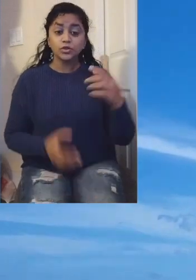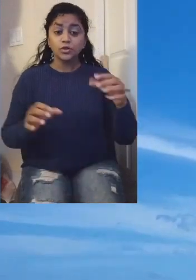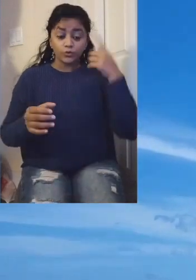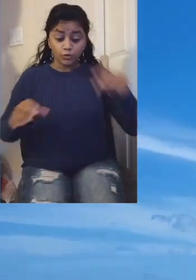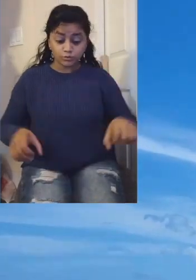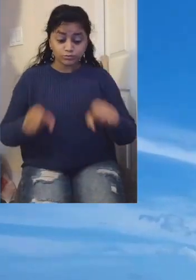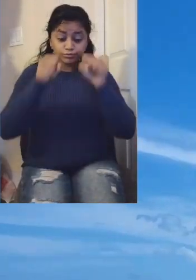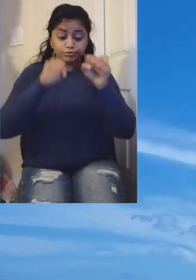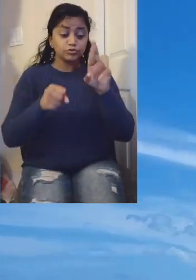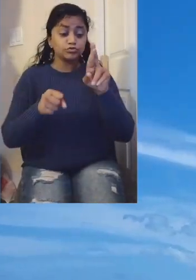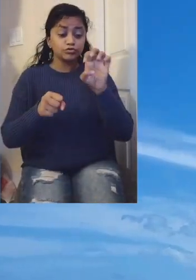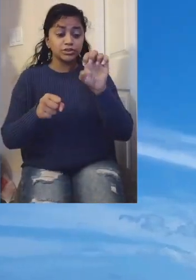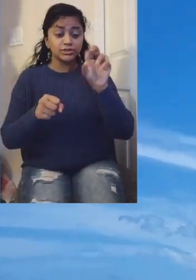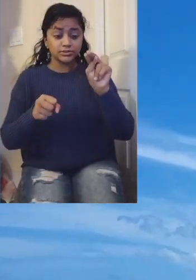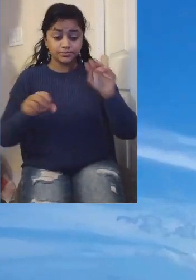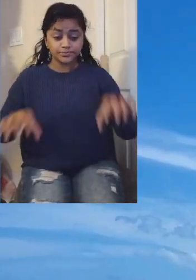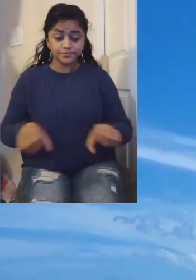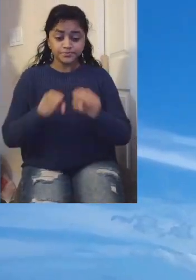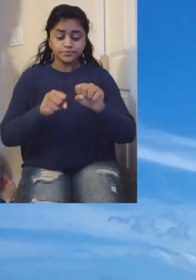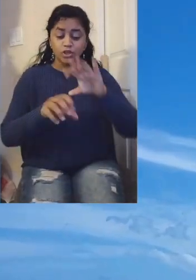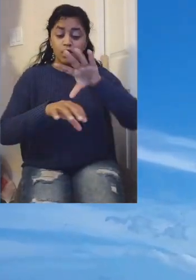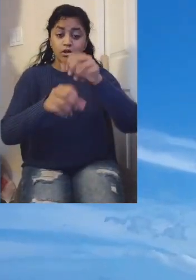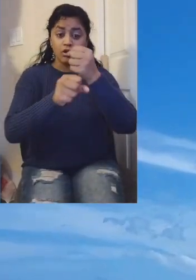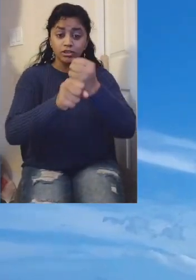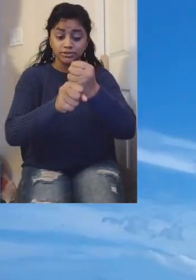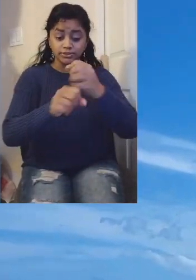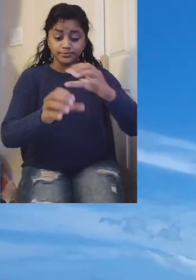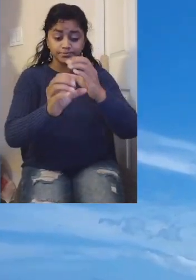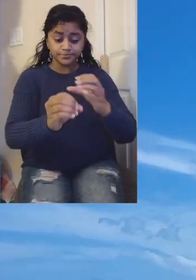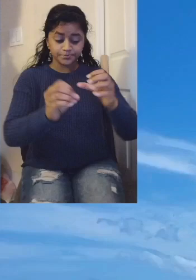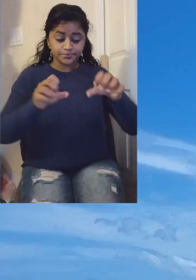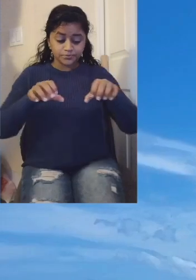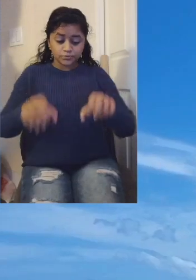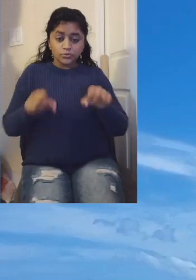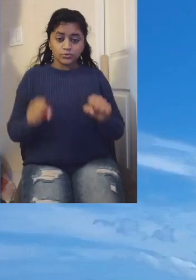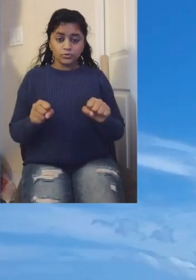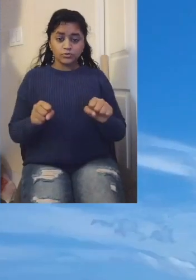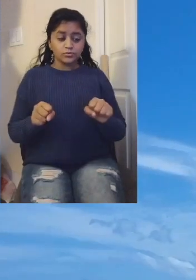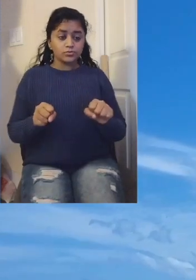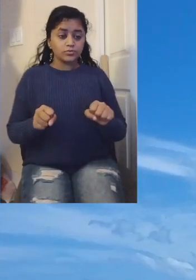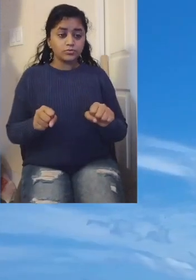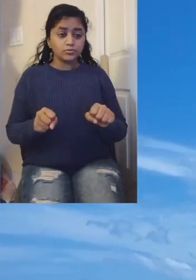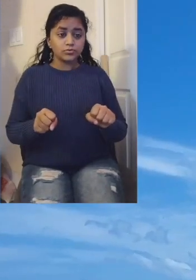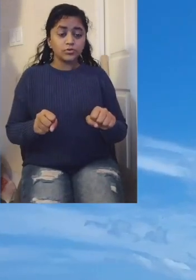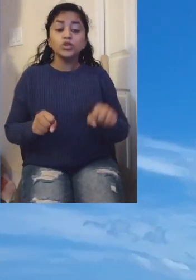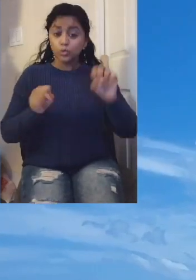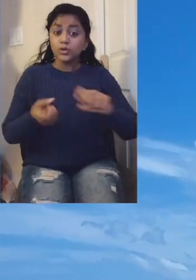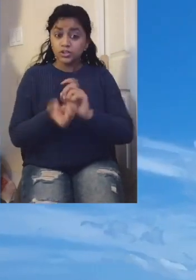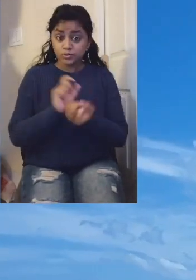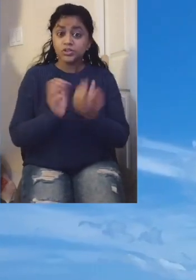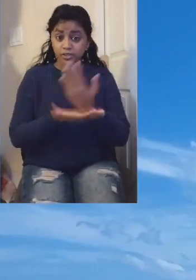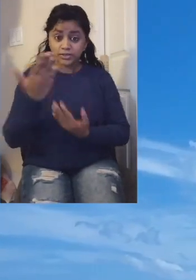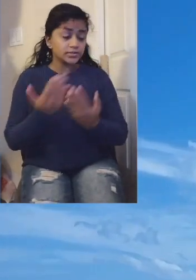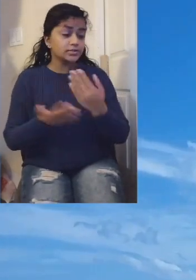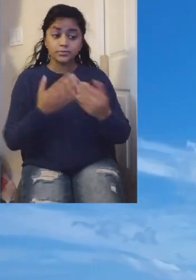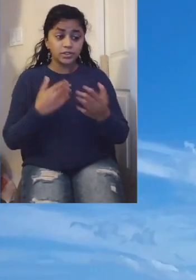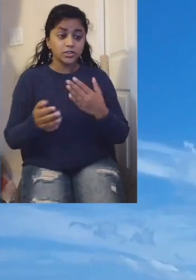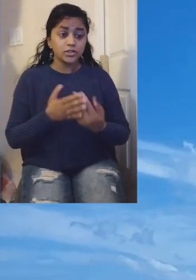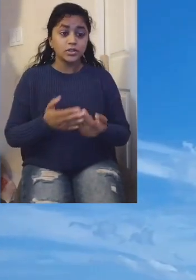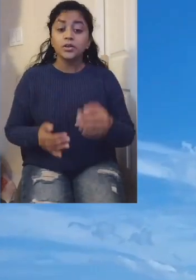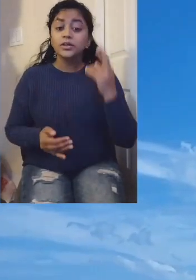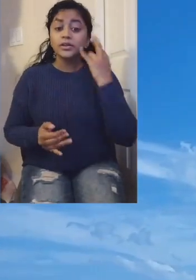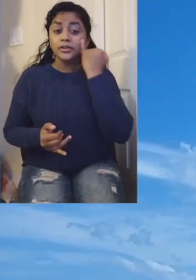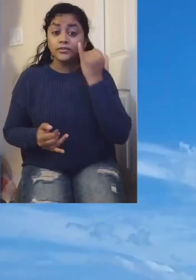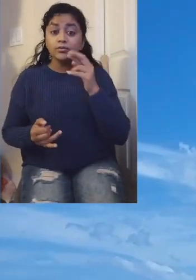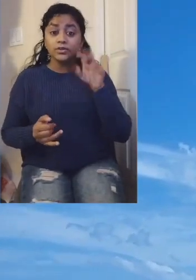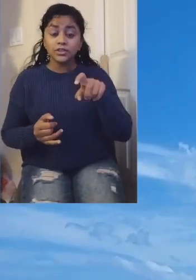All right, so with your reins, we're gonna use neck rein. So you just have one hand and you hold underneath the knot. You can switch your hand